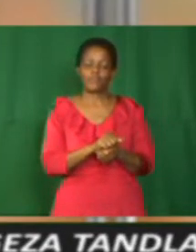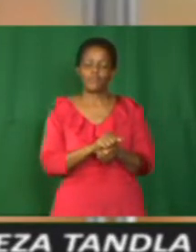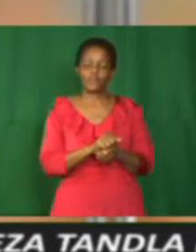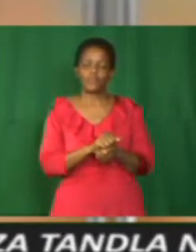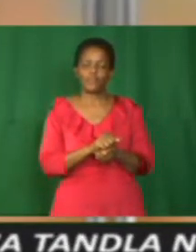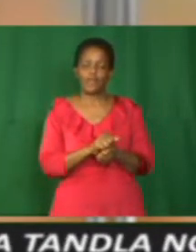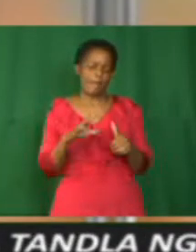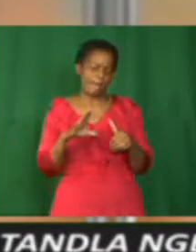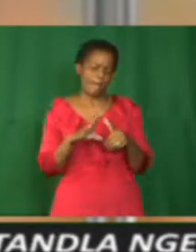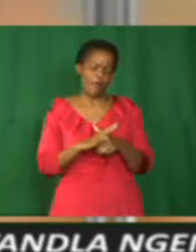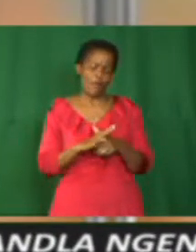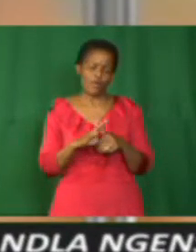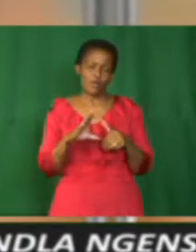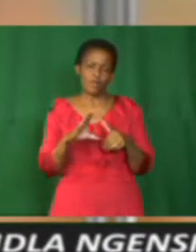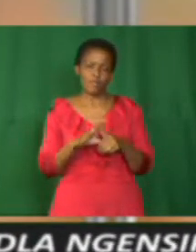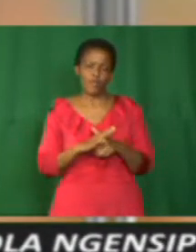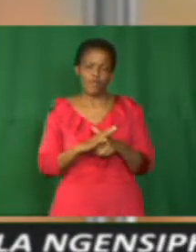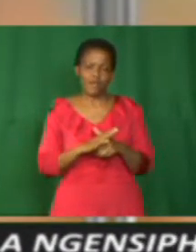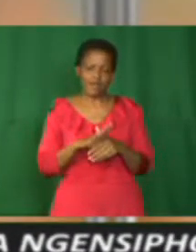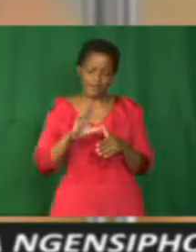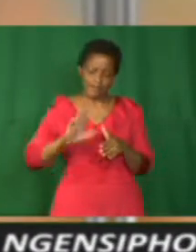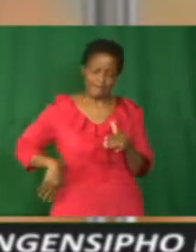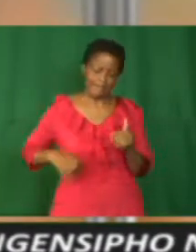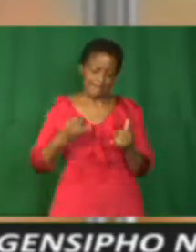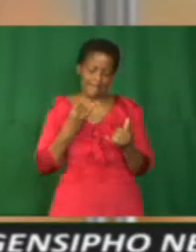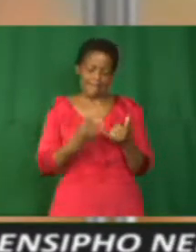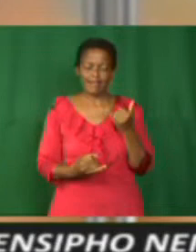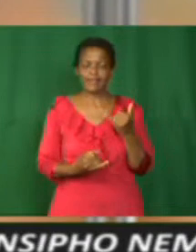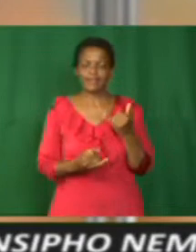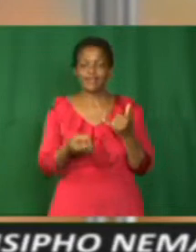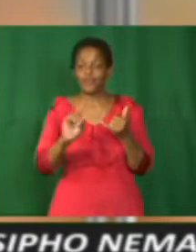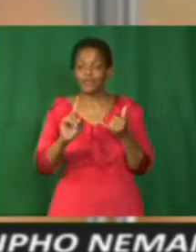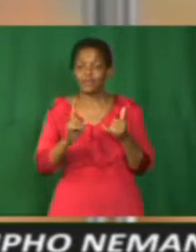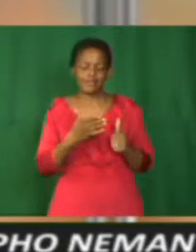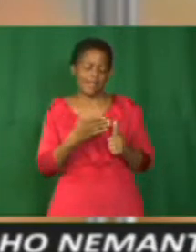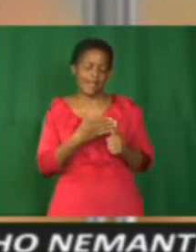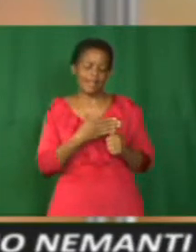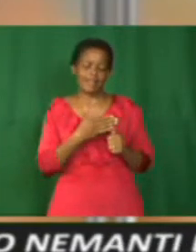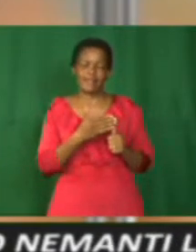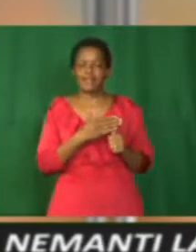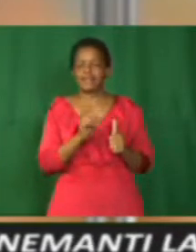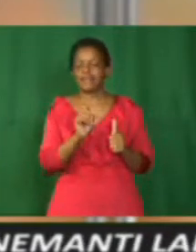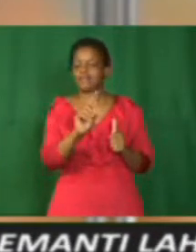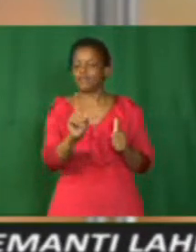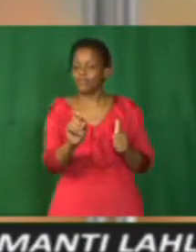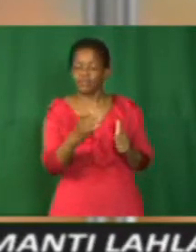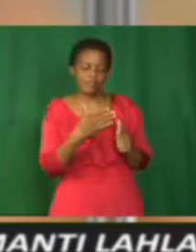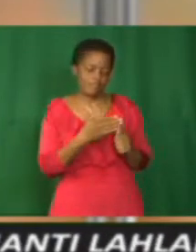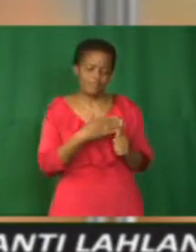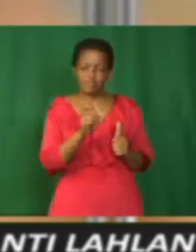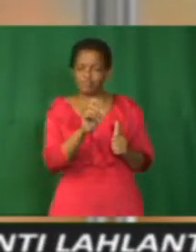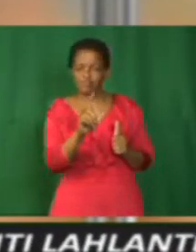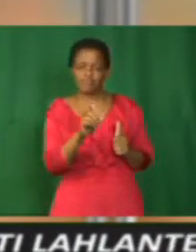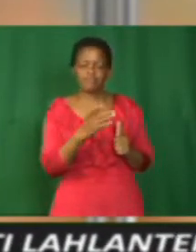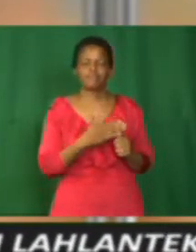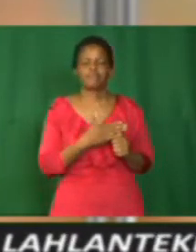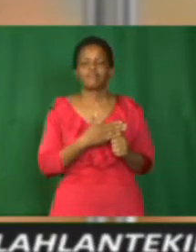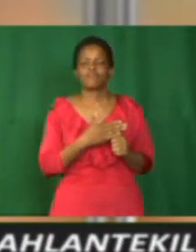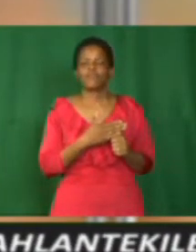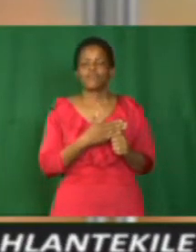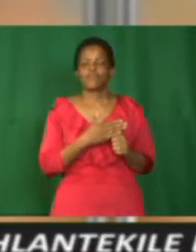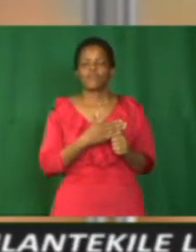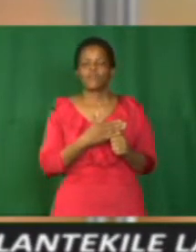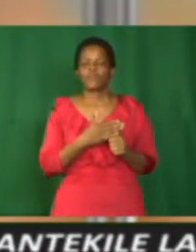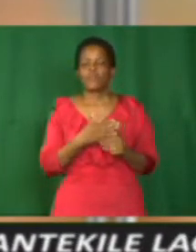important that comes at the end, which is the answering of questions. Now, before you can answer